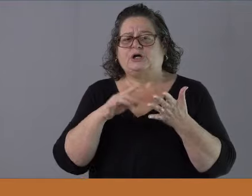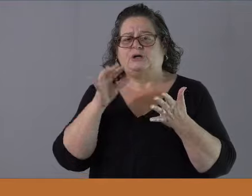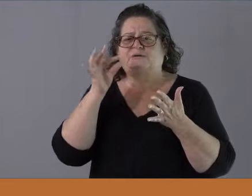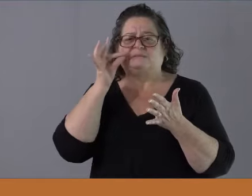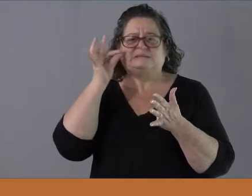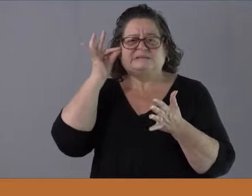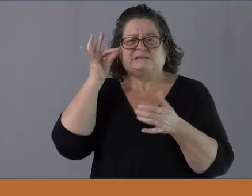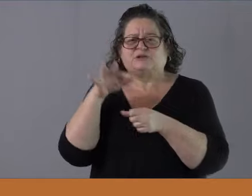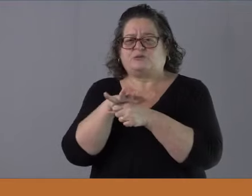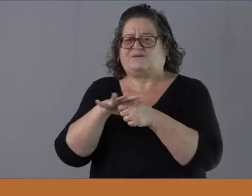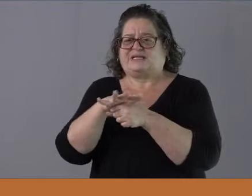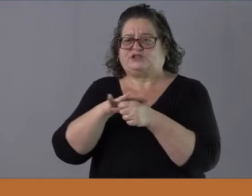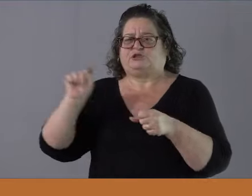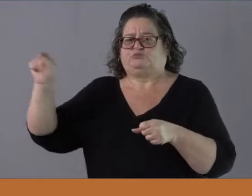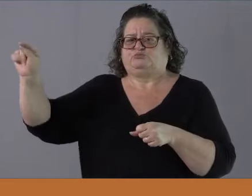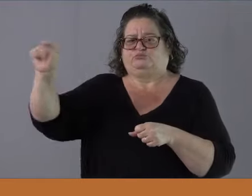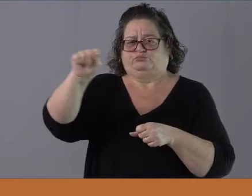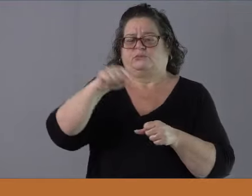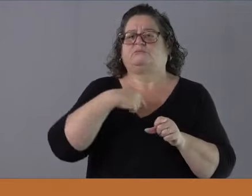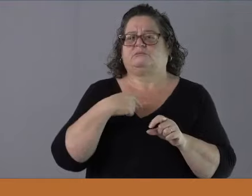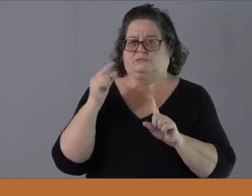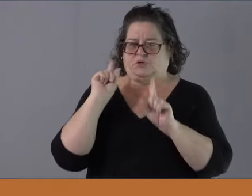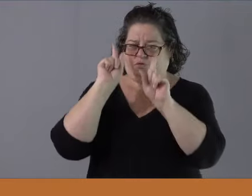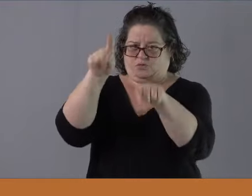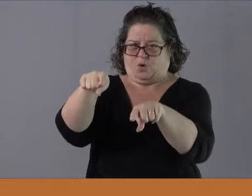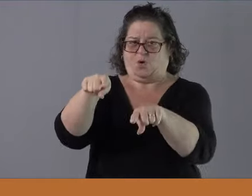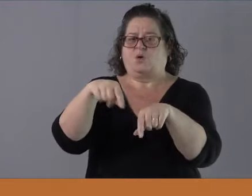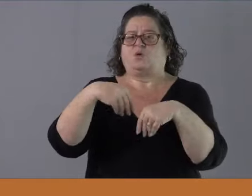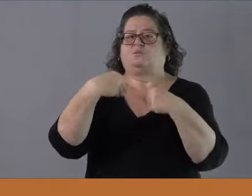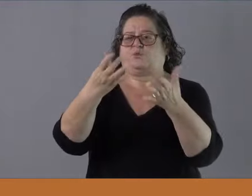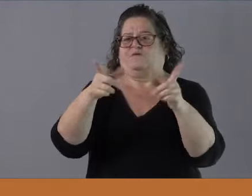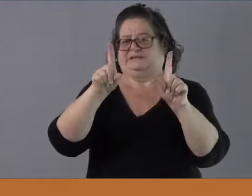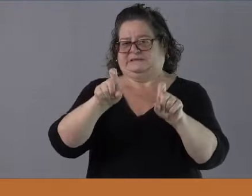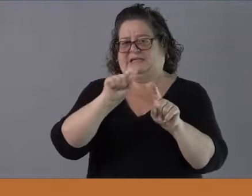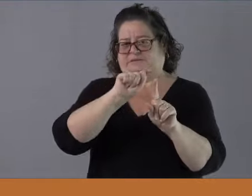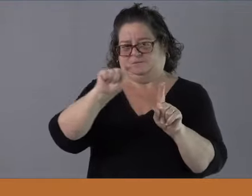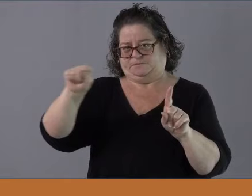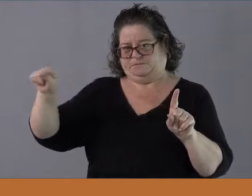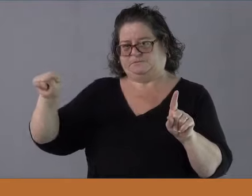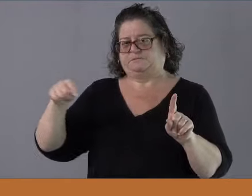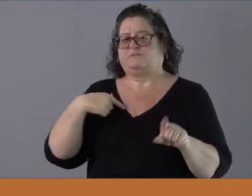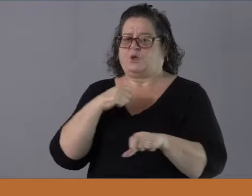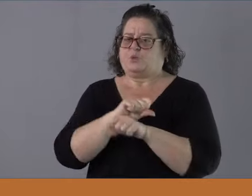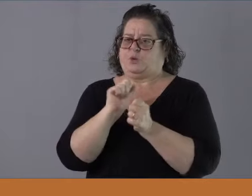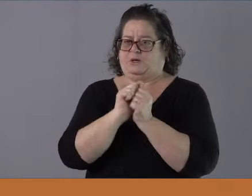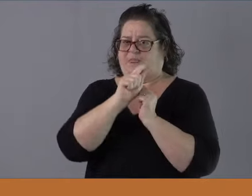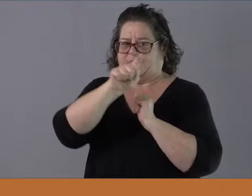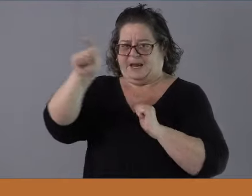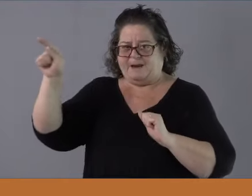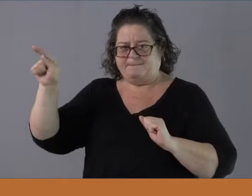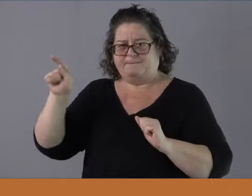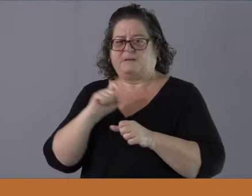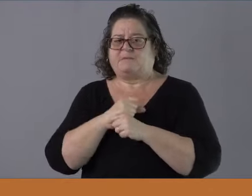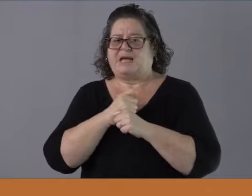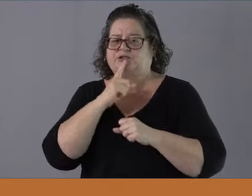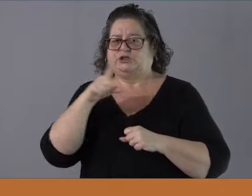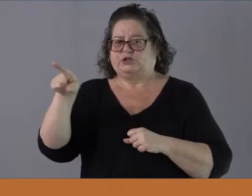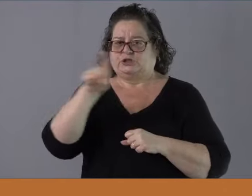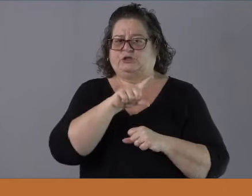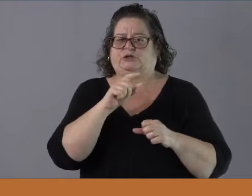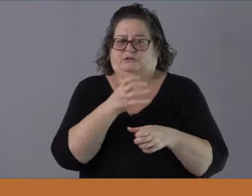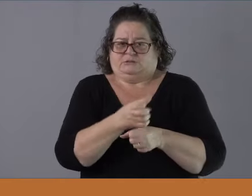with Tohono O'odham. And we are continuing to work to ensure the logistics and food supply, looking to extend our